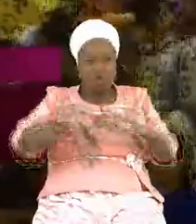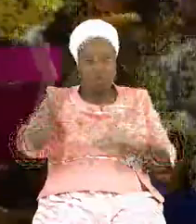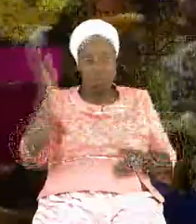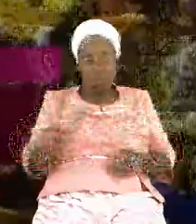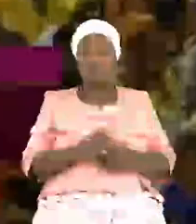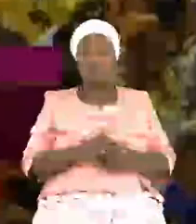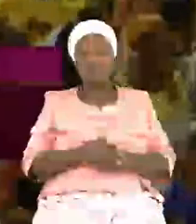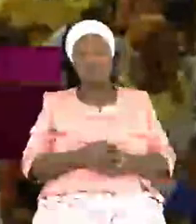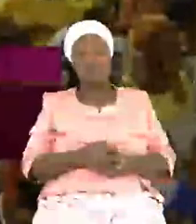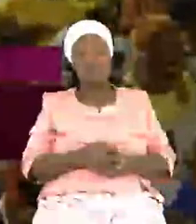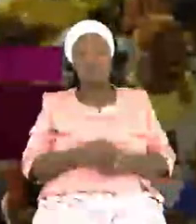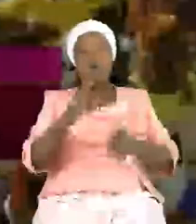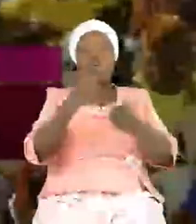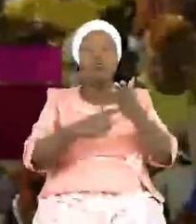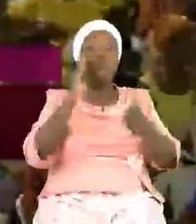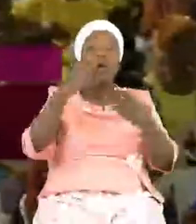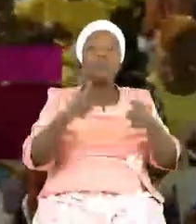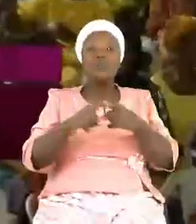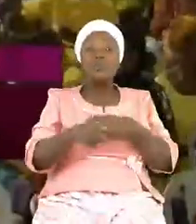What will happen to them?